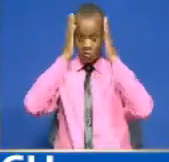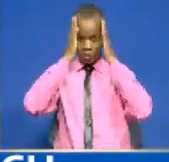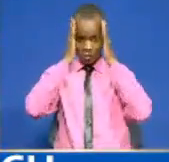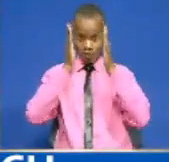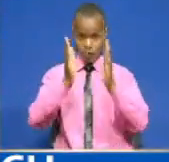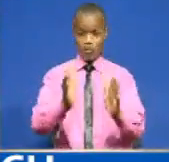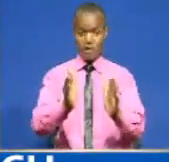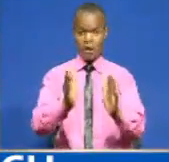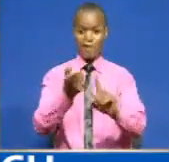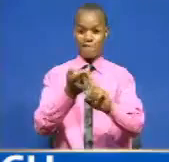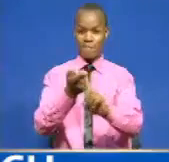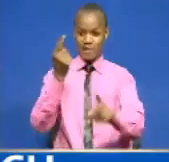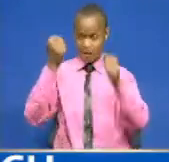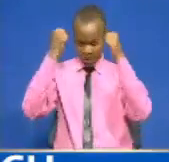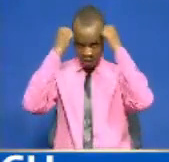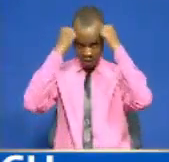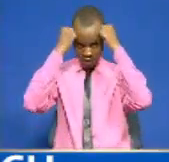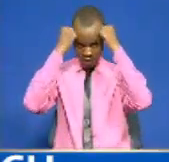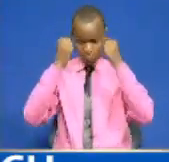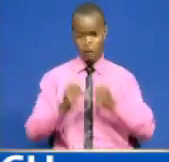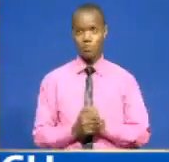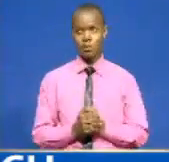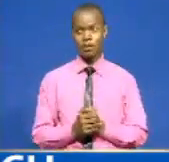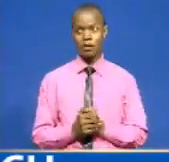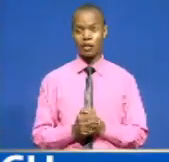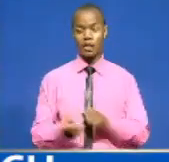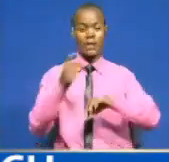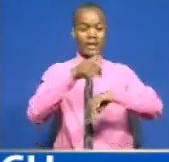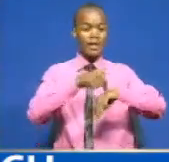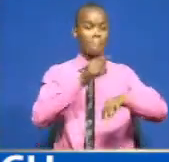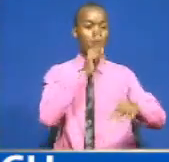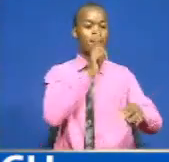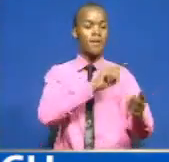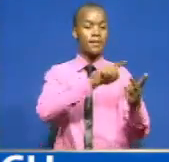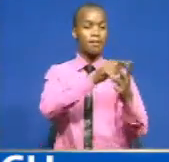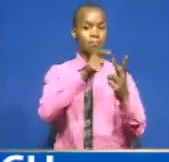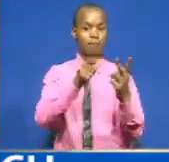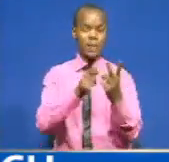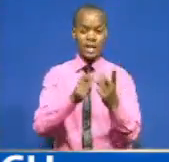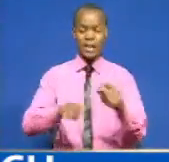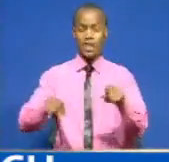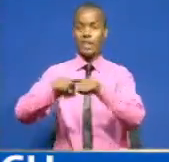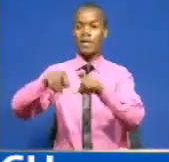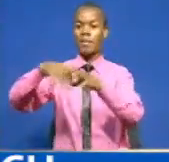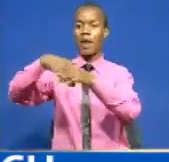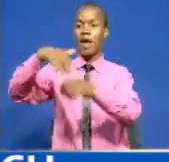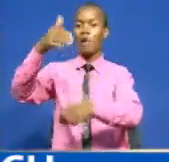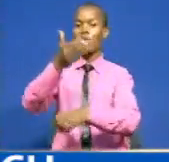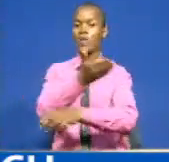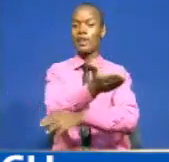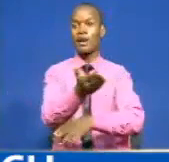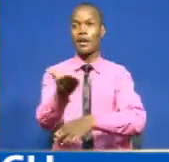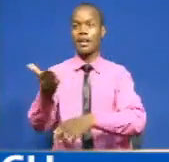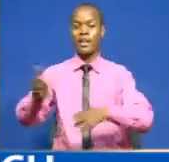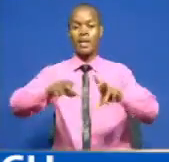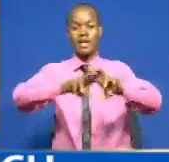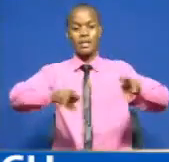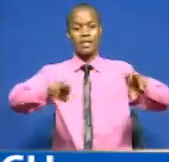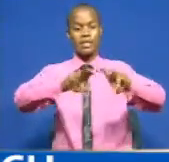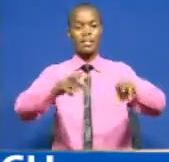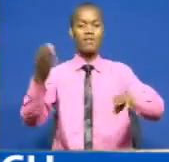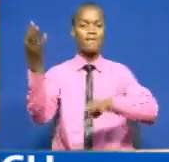finishing our education. And once that is done, and you're out there now looking for your